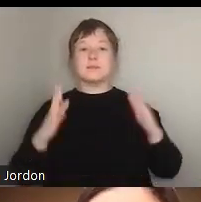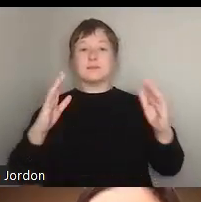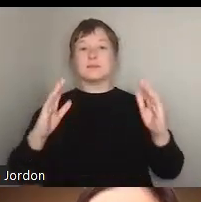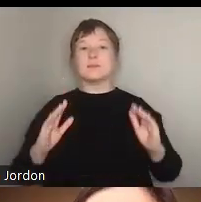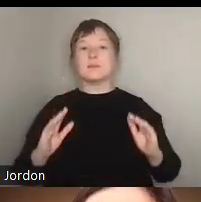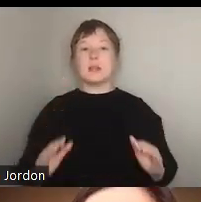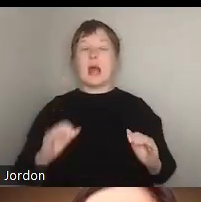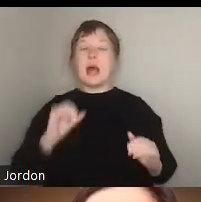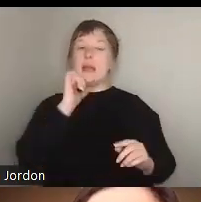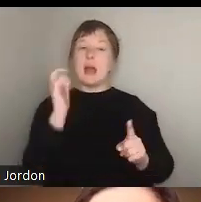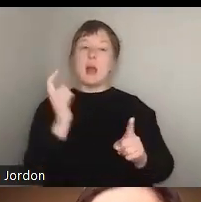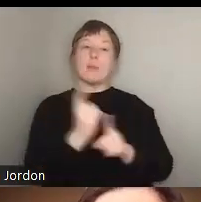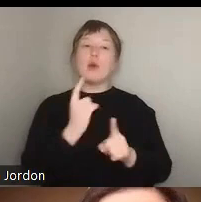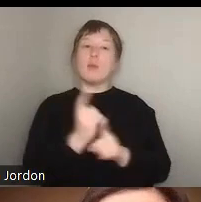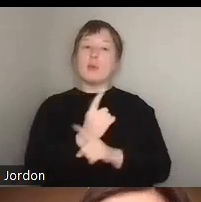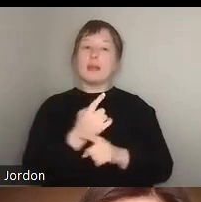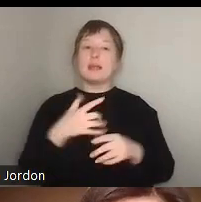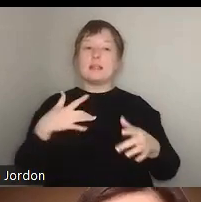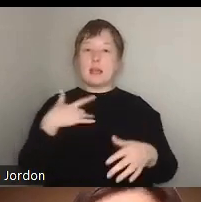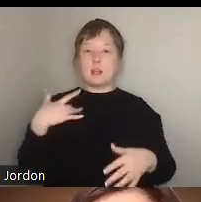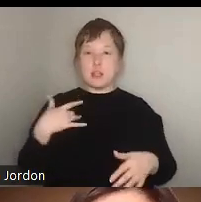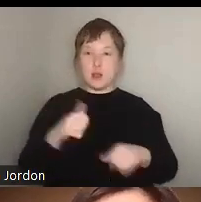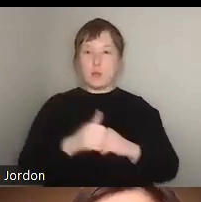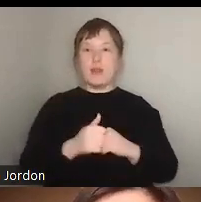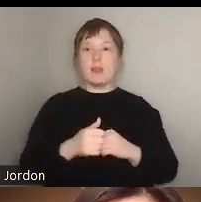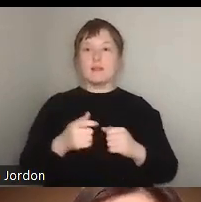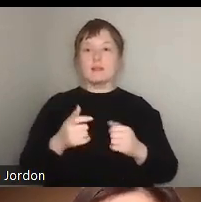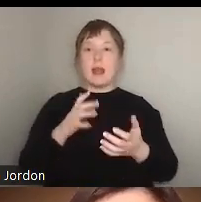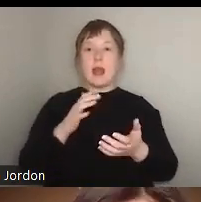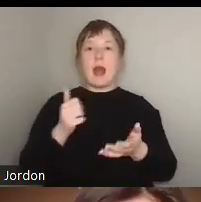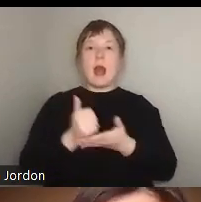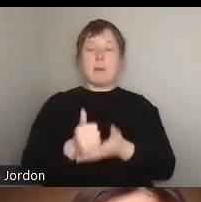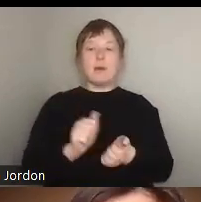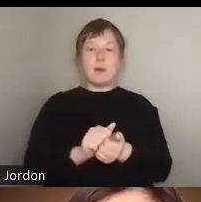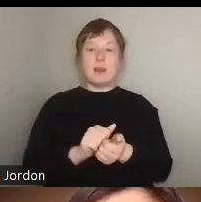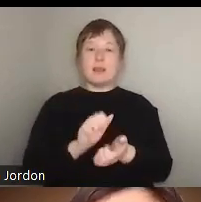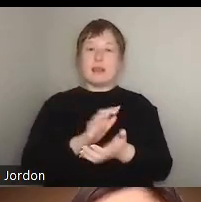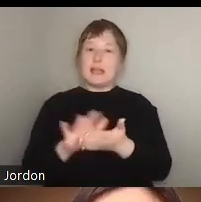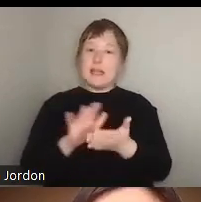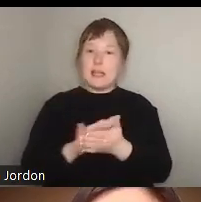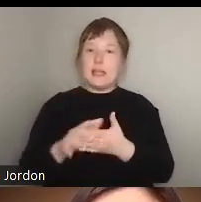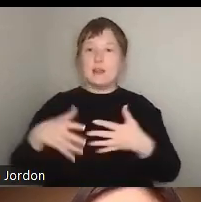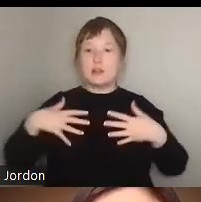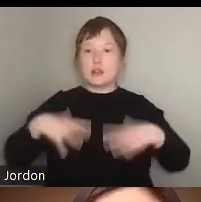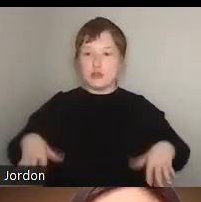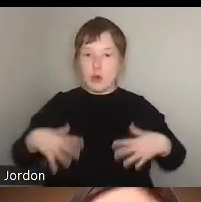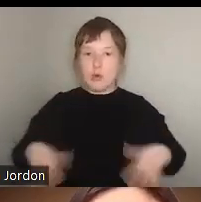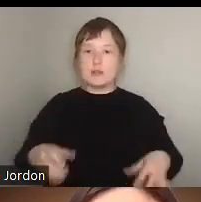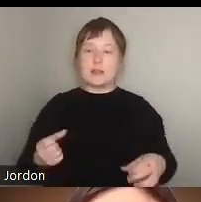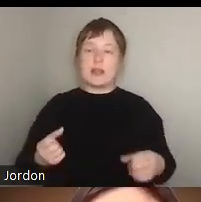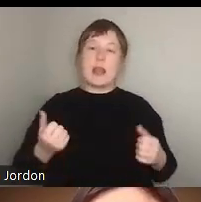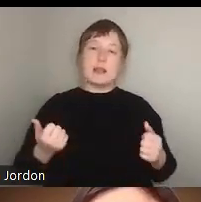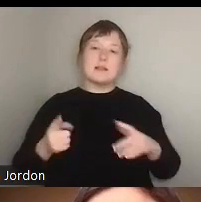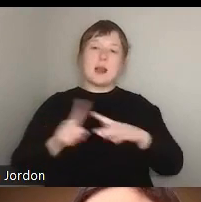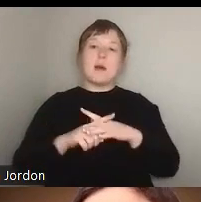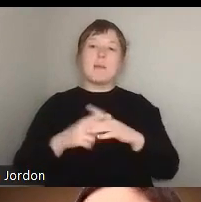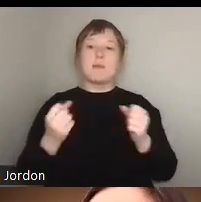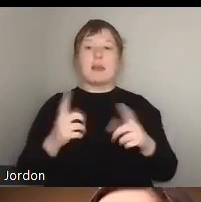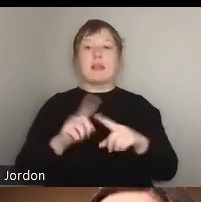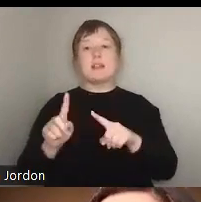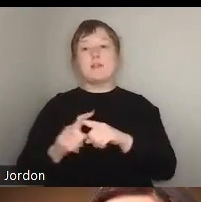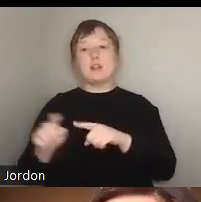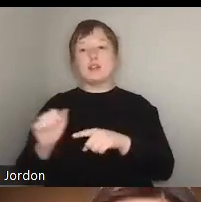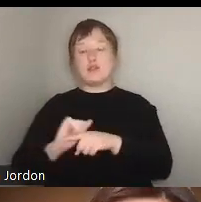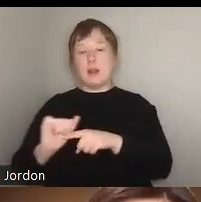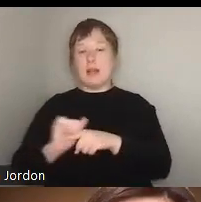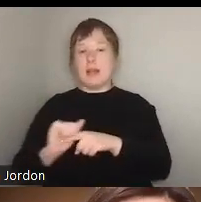Inappropriate touching while assisting with hygiene or dressing. This is one that has come up before in other trainings that have been given to